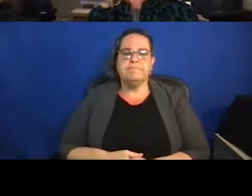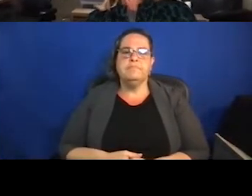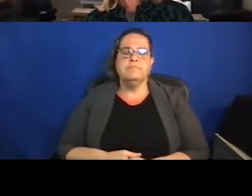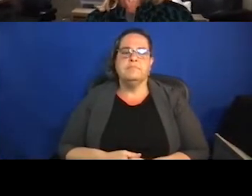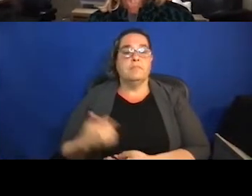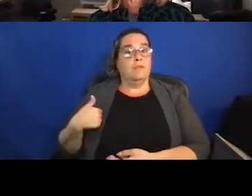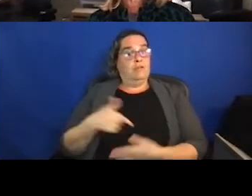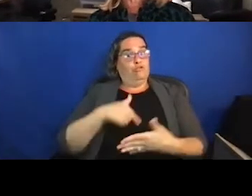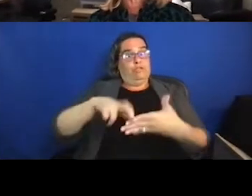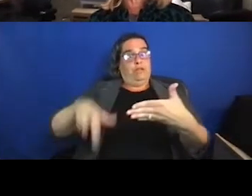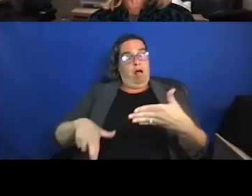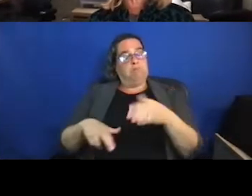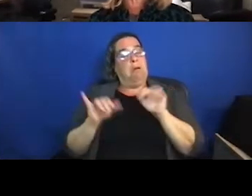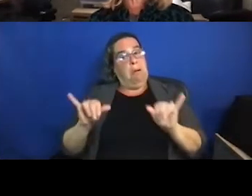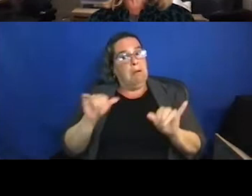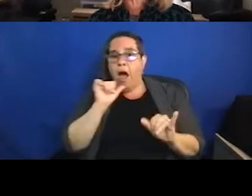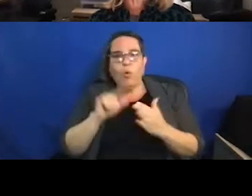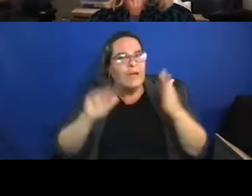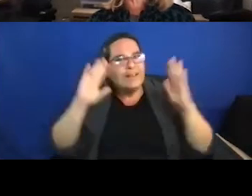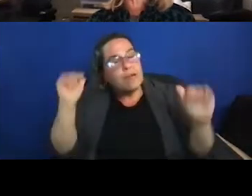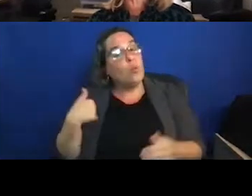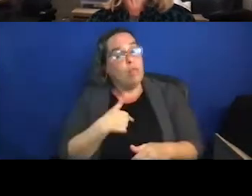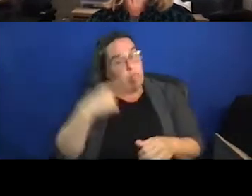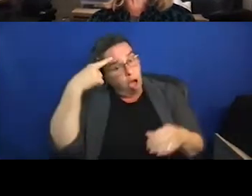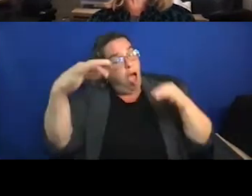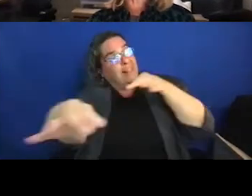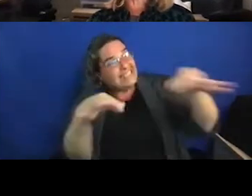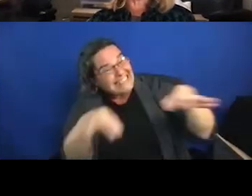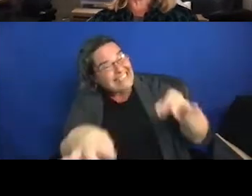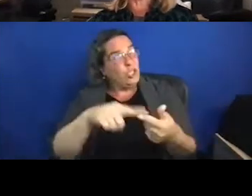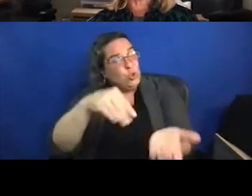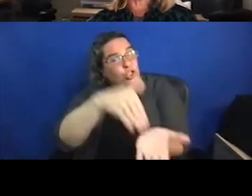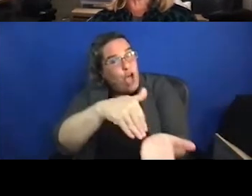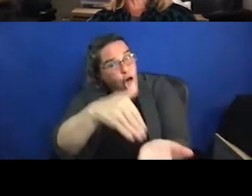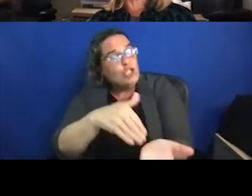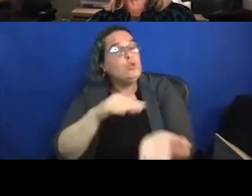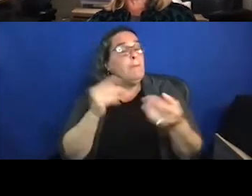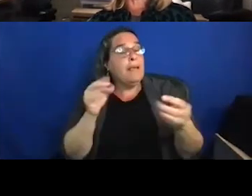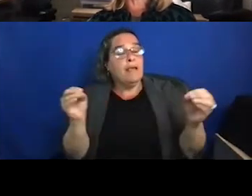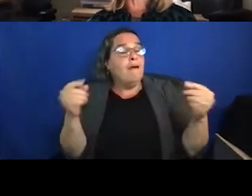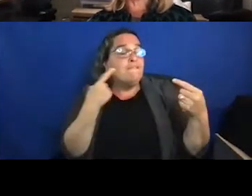of participants in the study who were eligible for detailing.